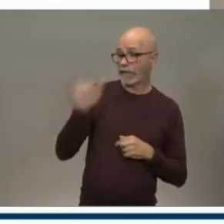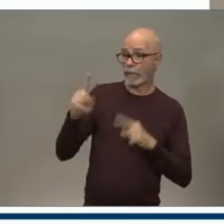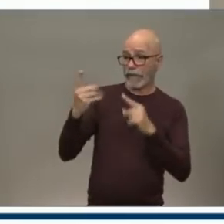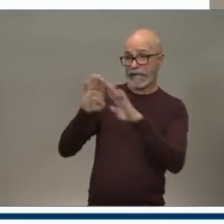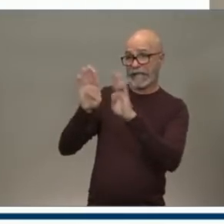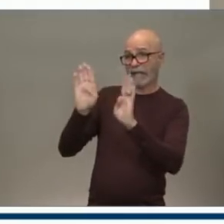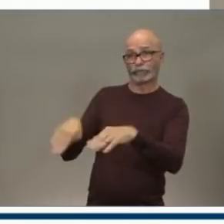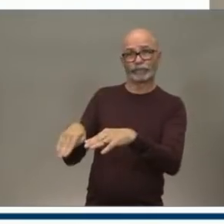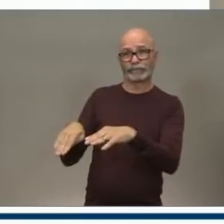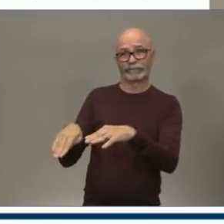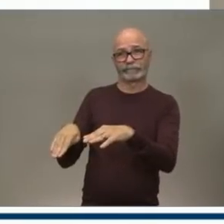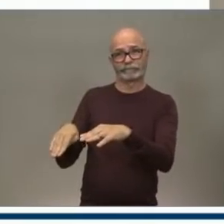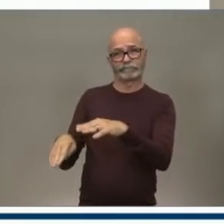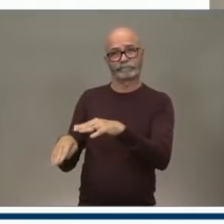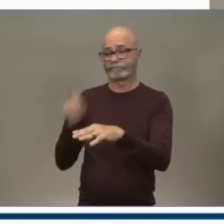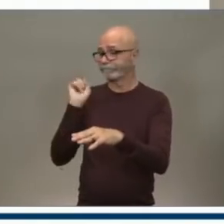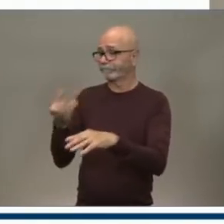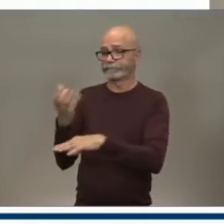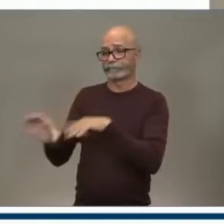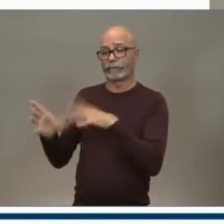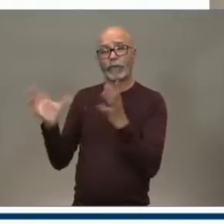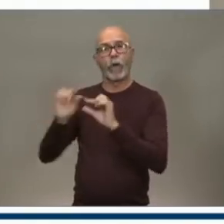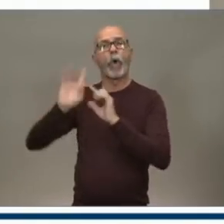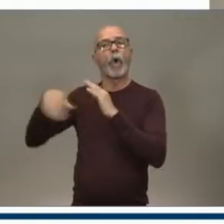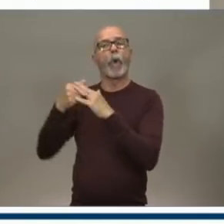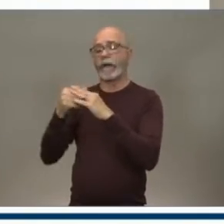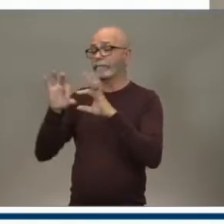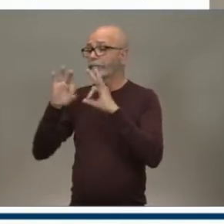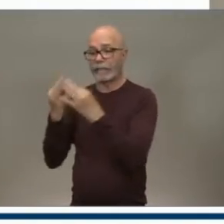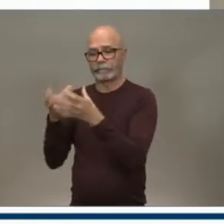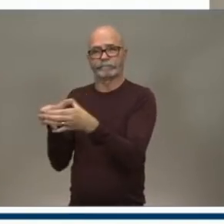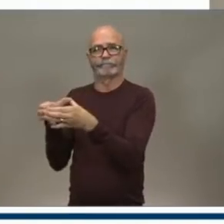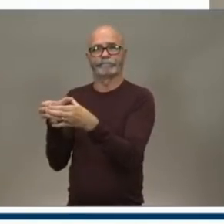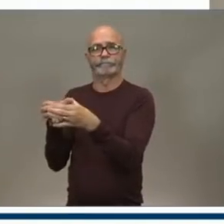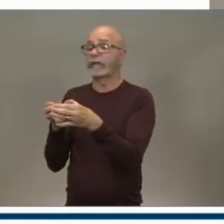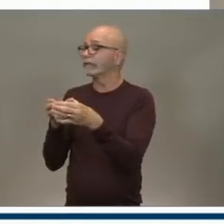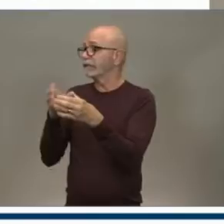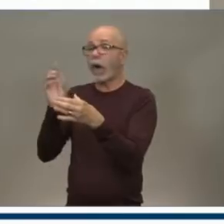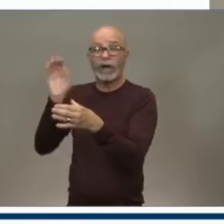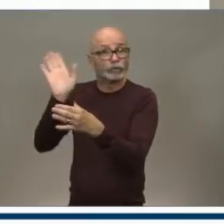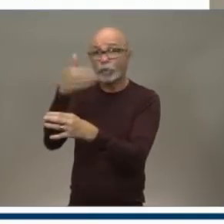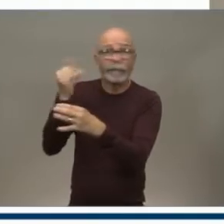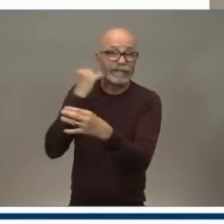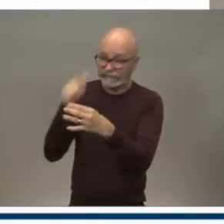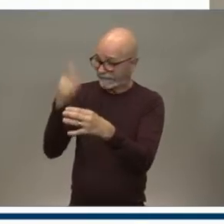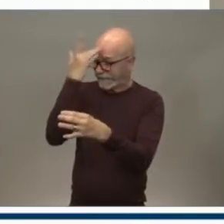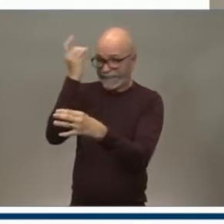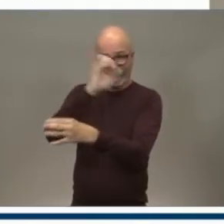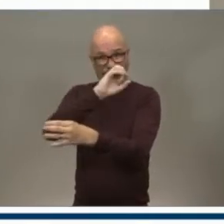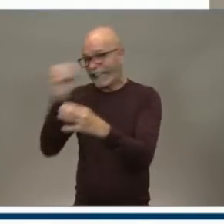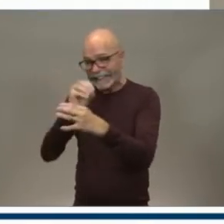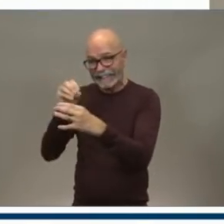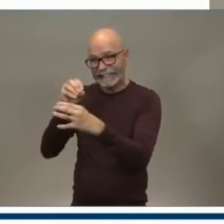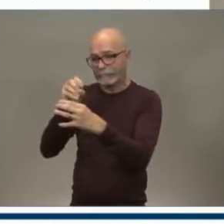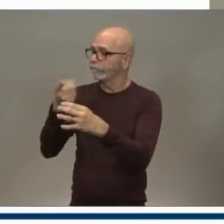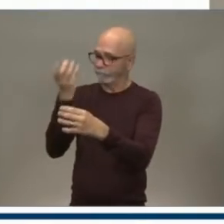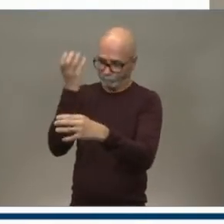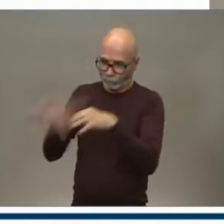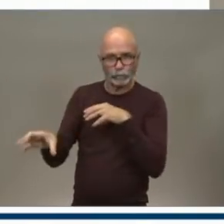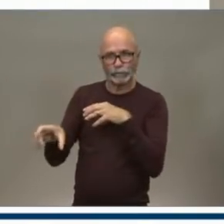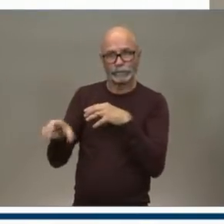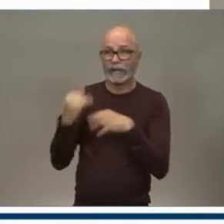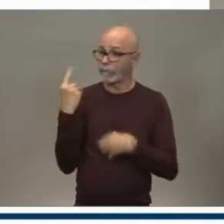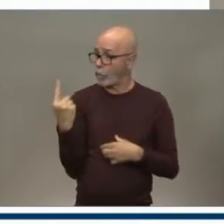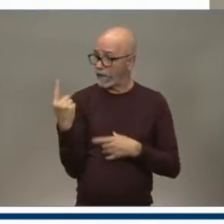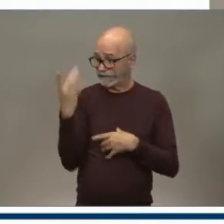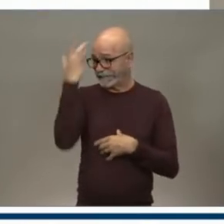self-isolate. So that, unless there's somebody living in a separate part of the house, whatever, but generally, if there's a case in